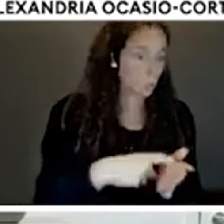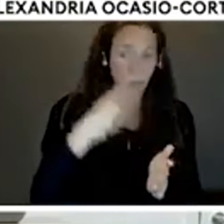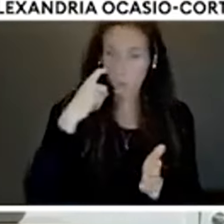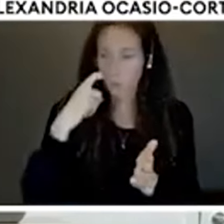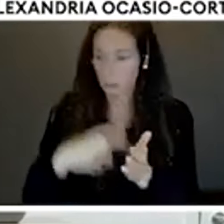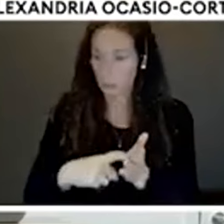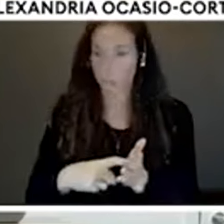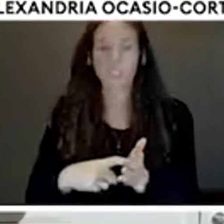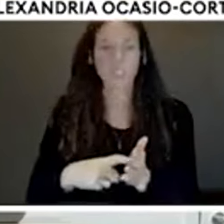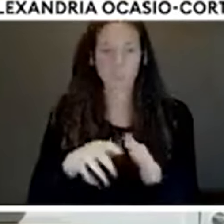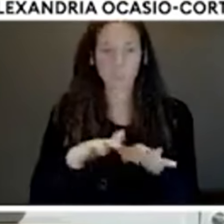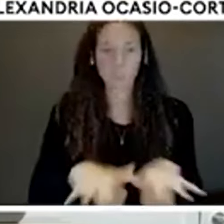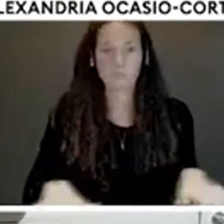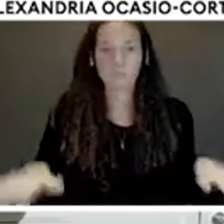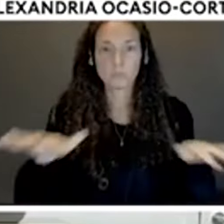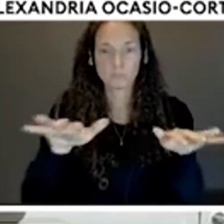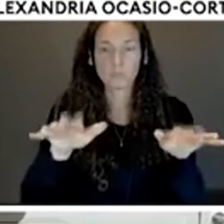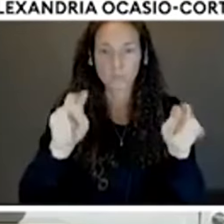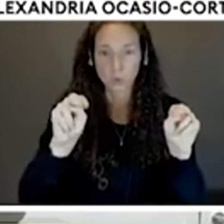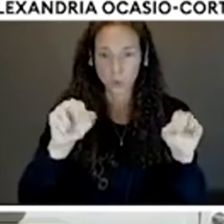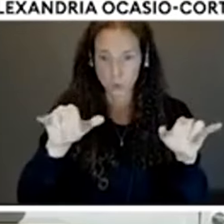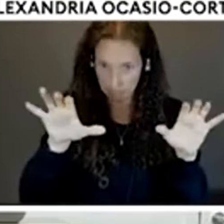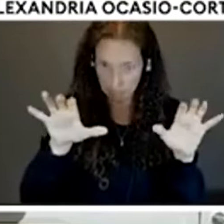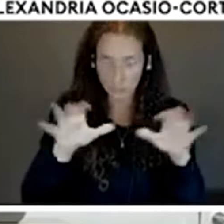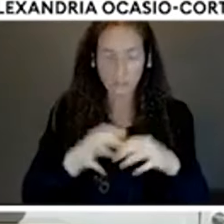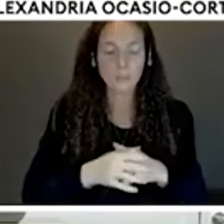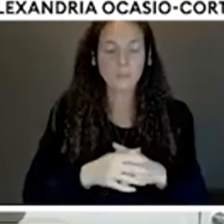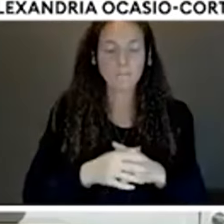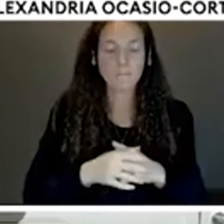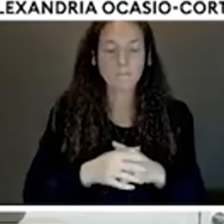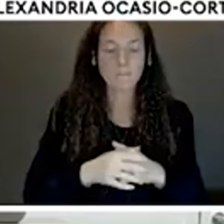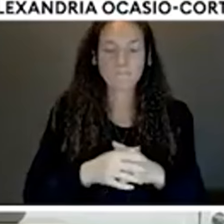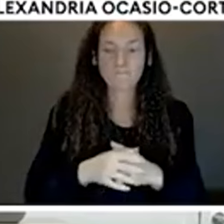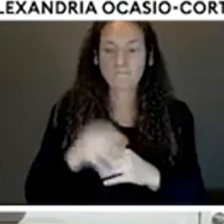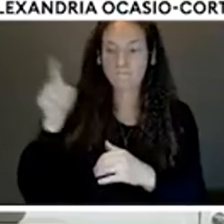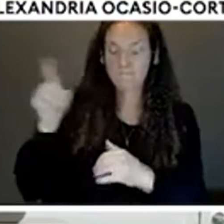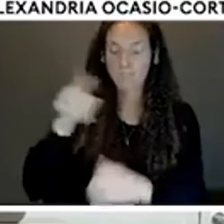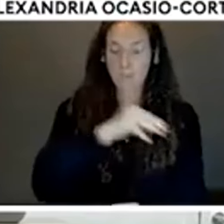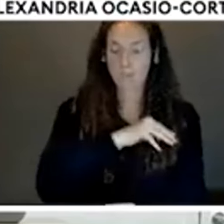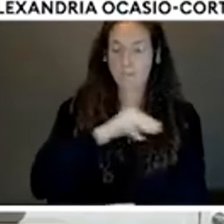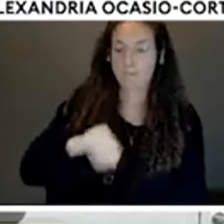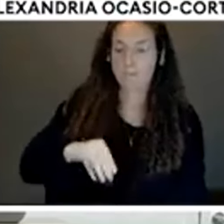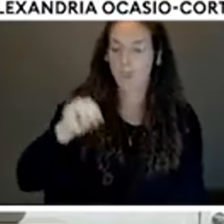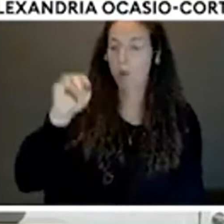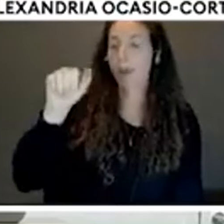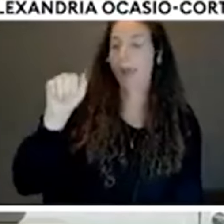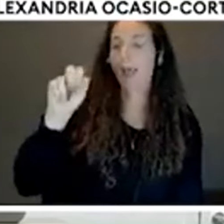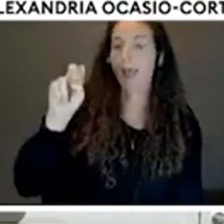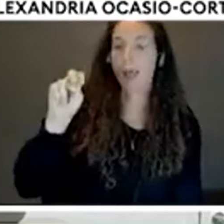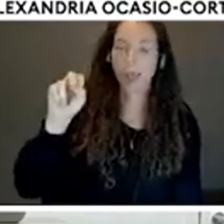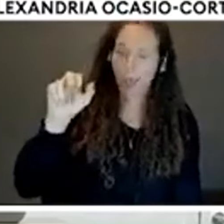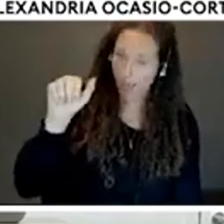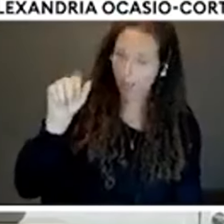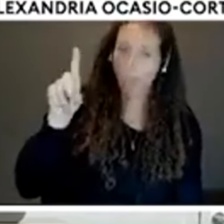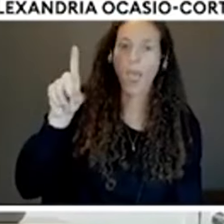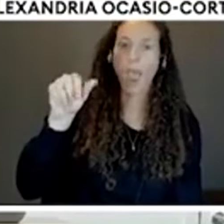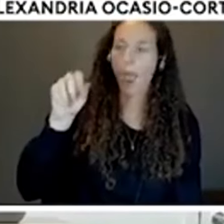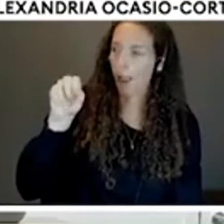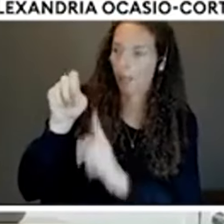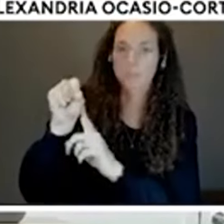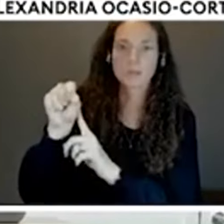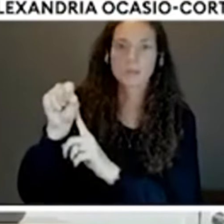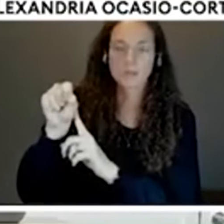from Mayor Adams that now we have to do across the board cuts